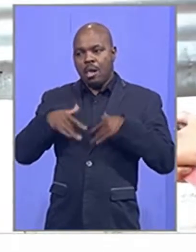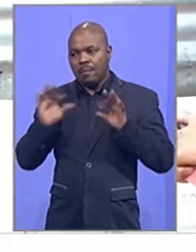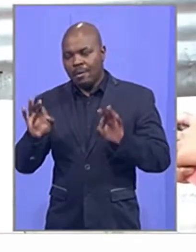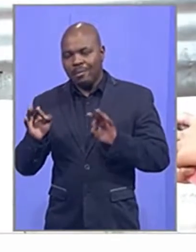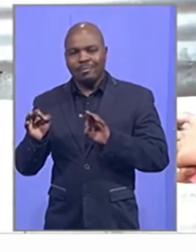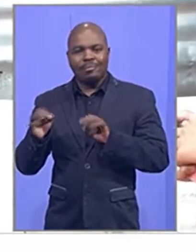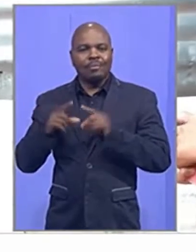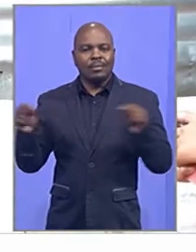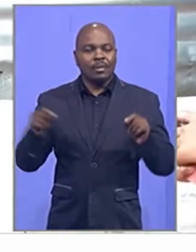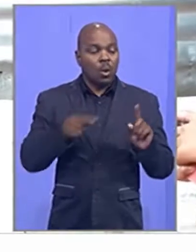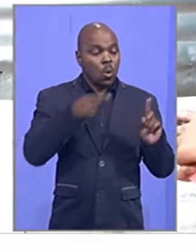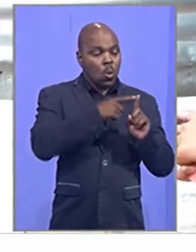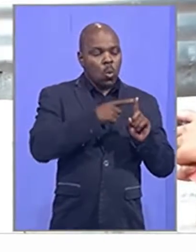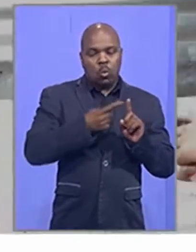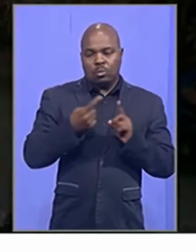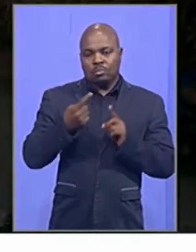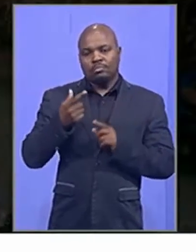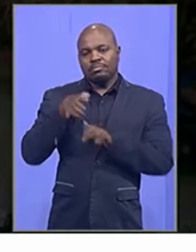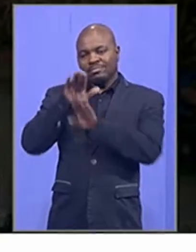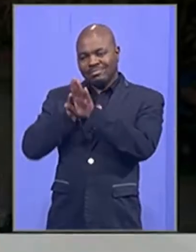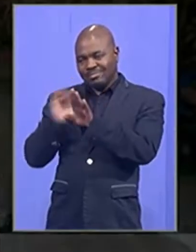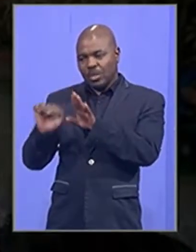ya ngwana bo le ntse le sofole.